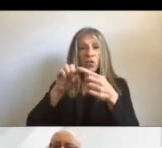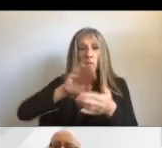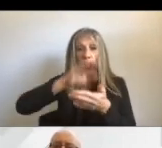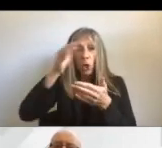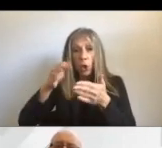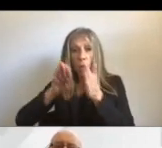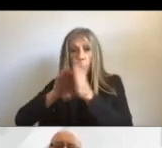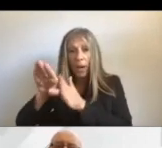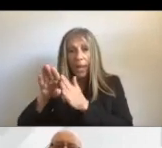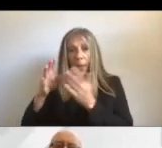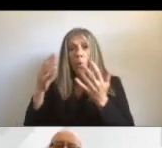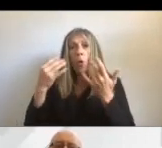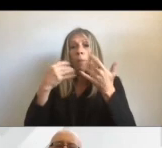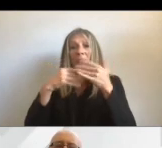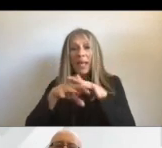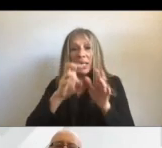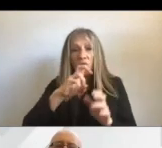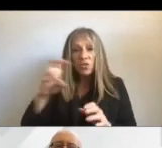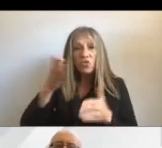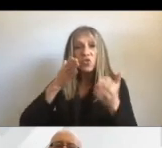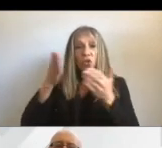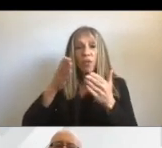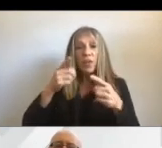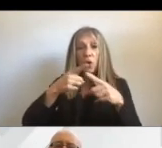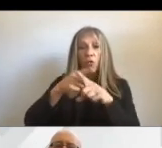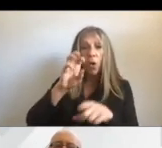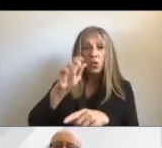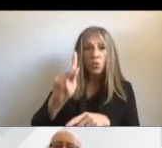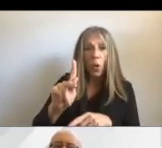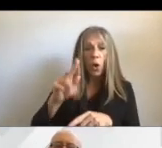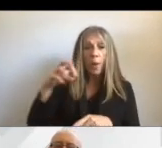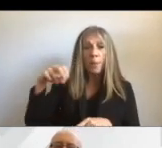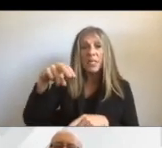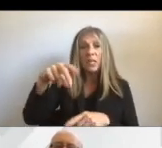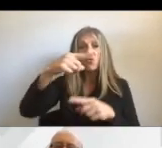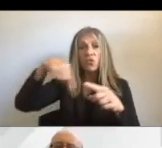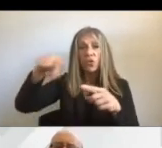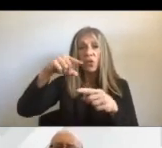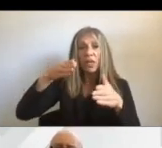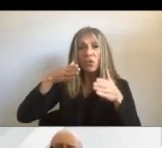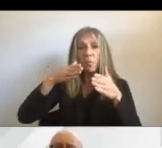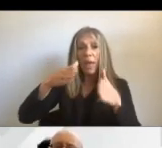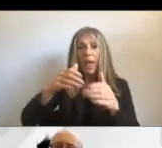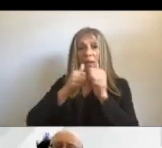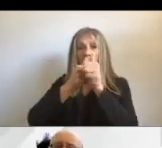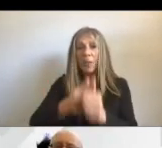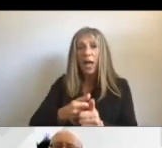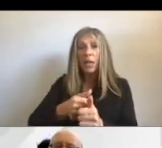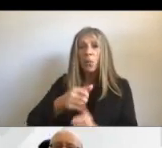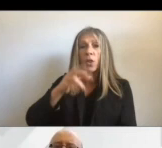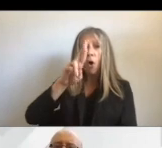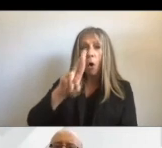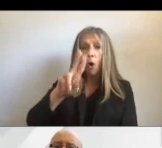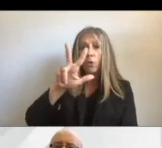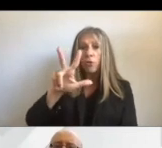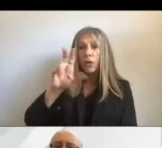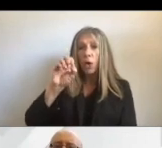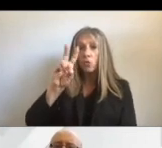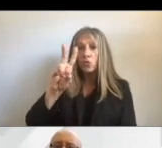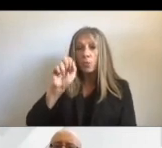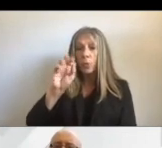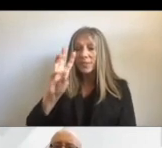environmental controls within the transit shelter, they must be proximity actuated. So they